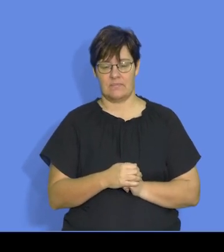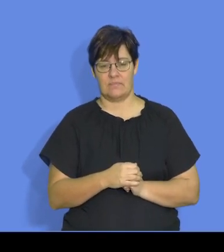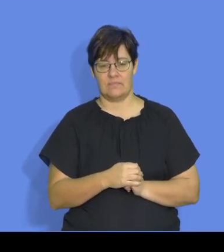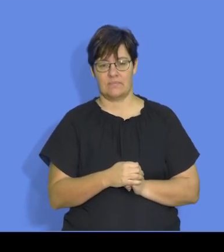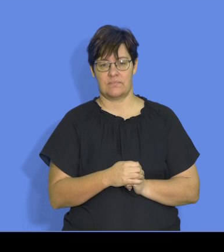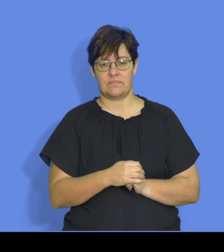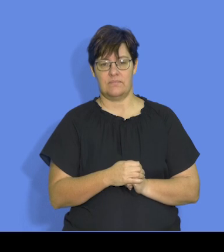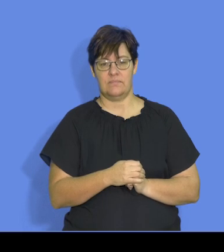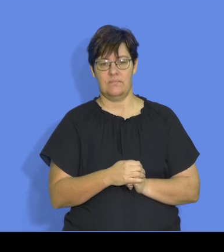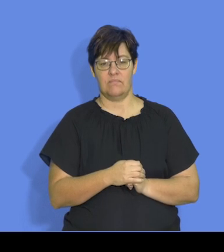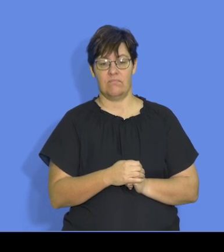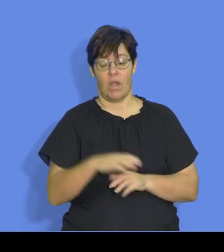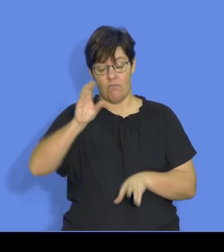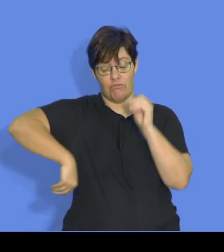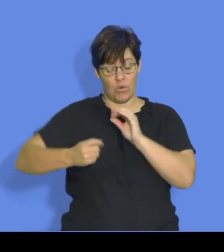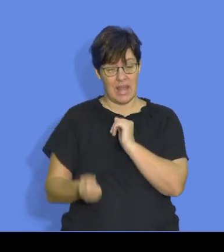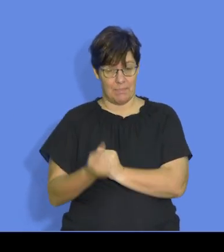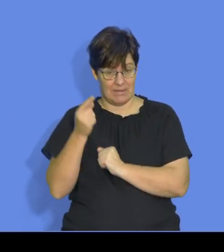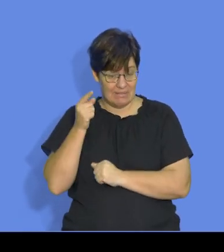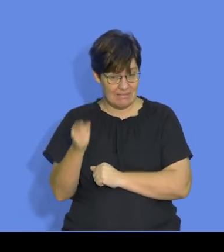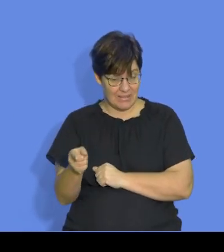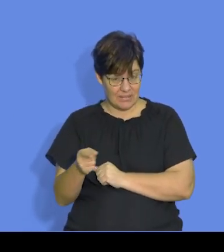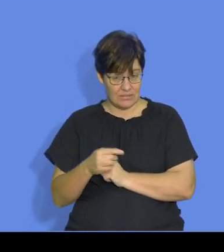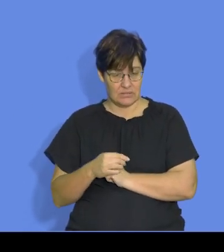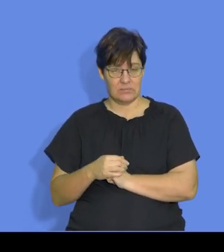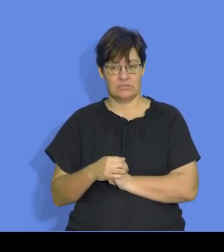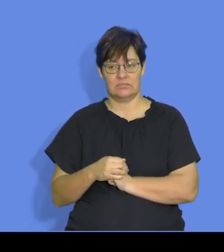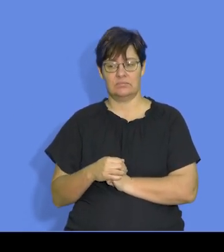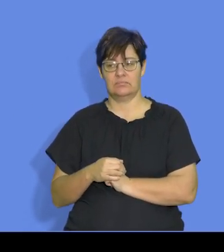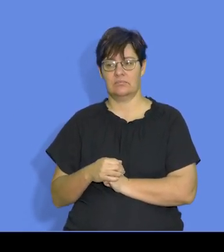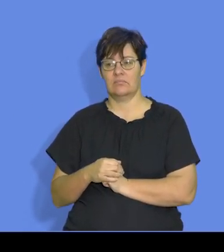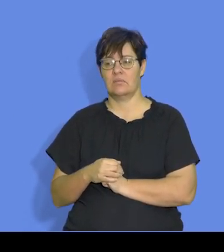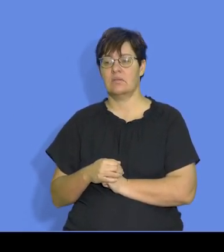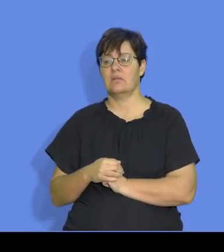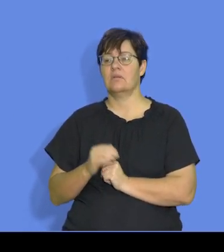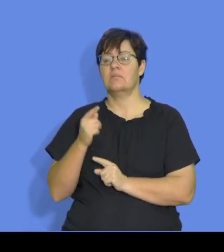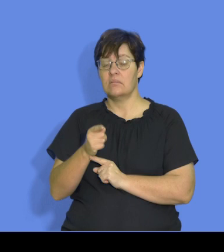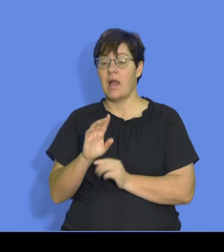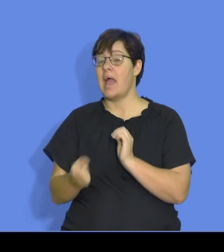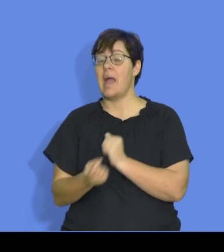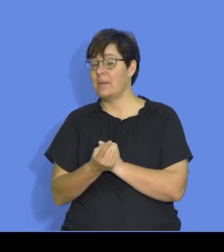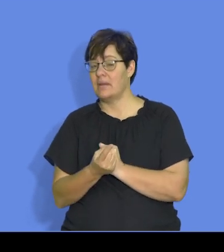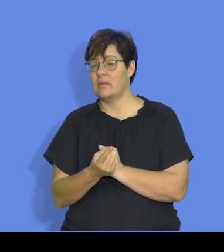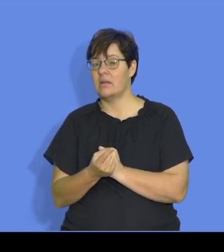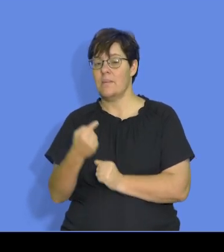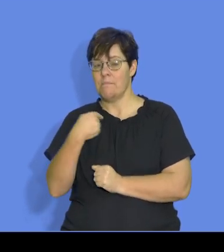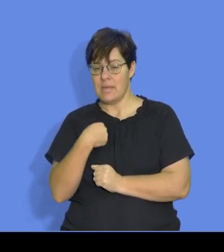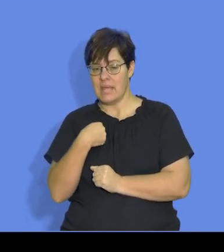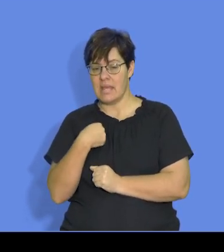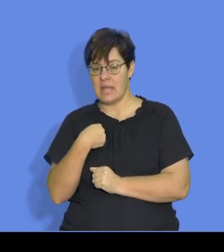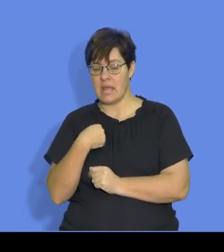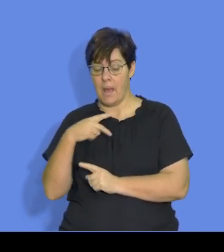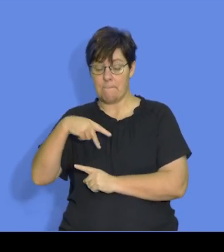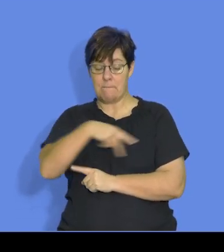When we commit fraud, which is called tax evasion or tax fraud, tax evasion occurred when you do not pay your